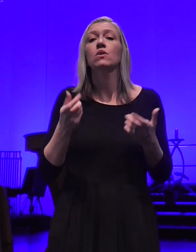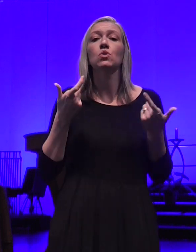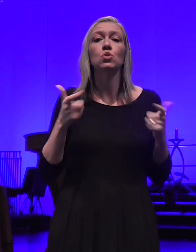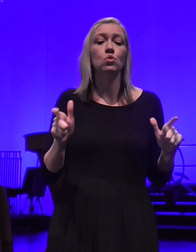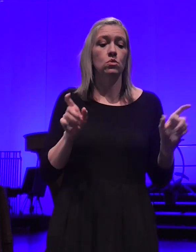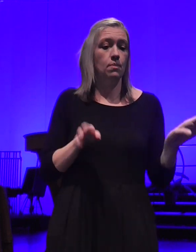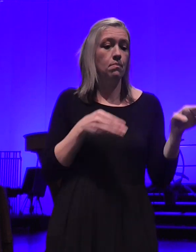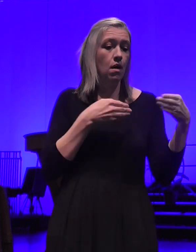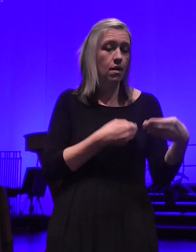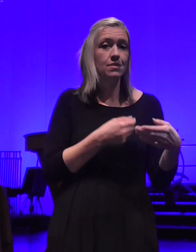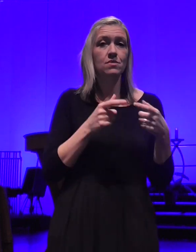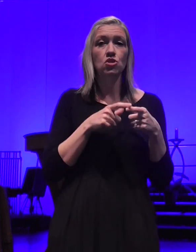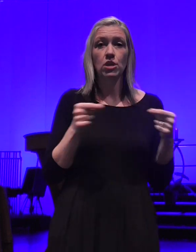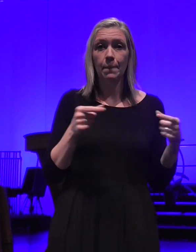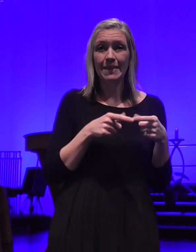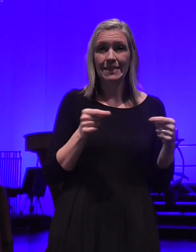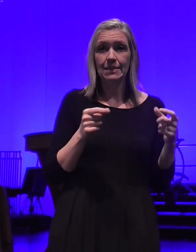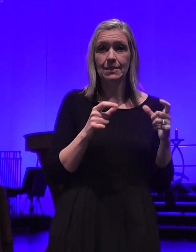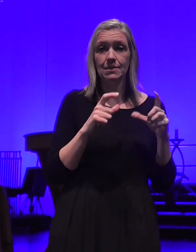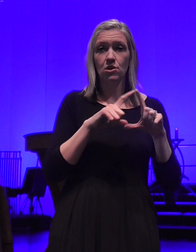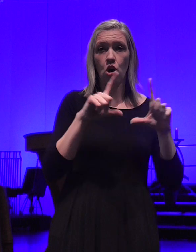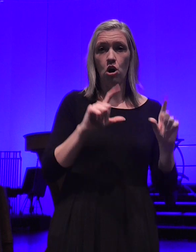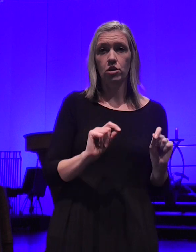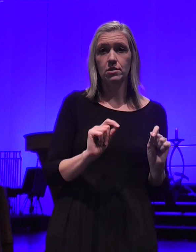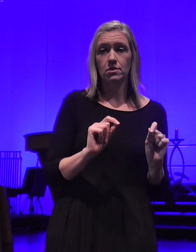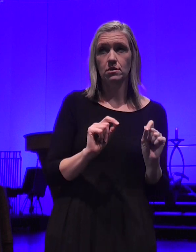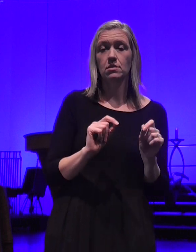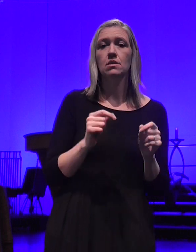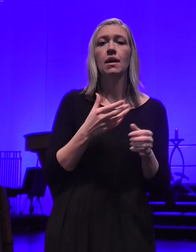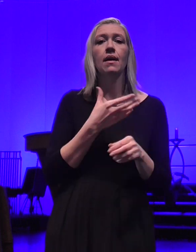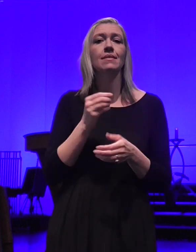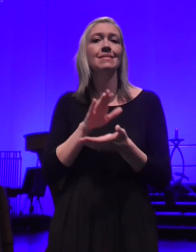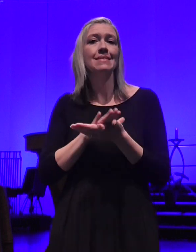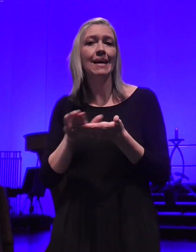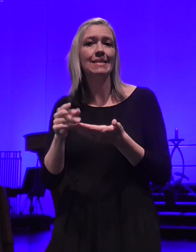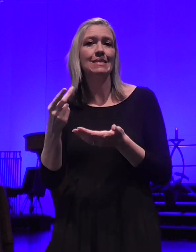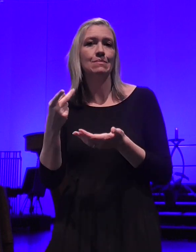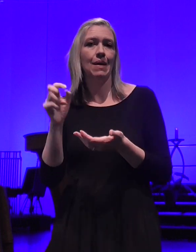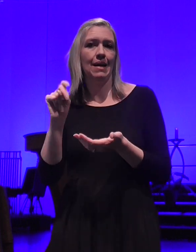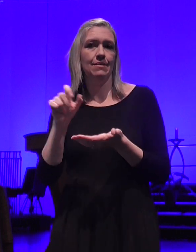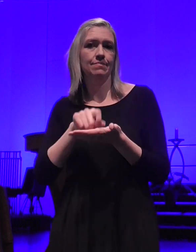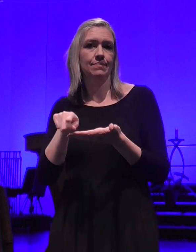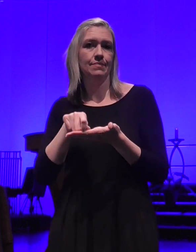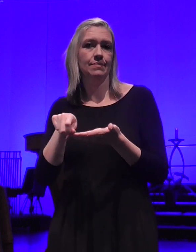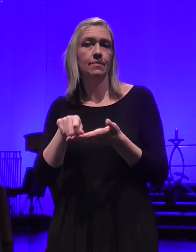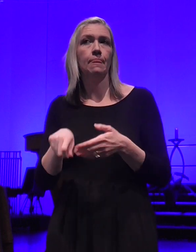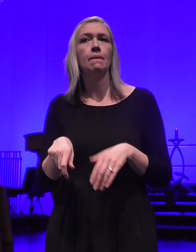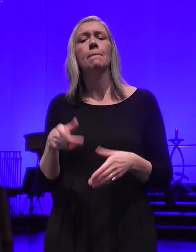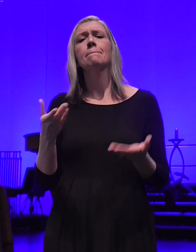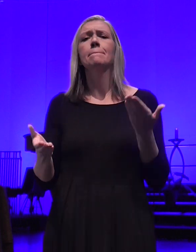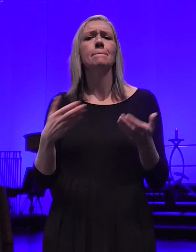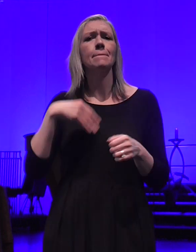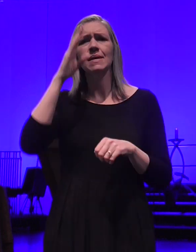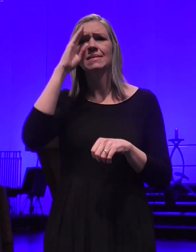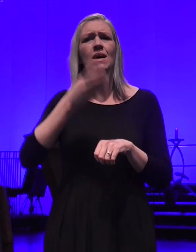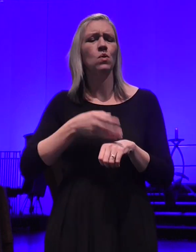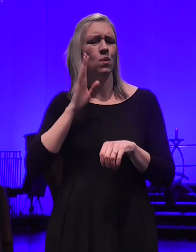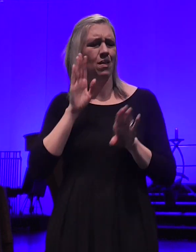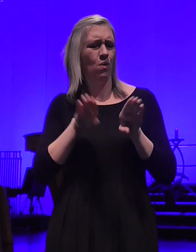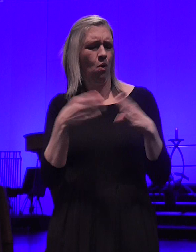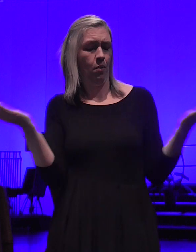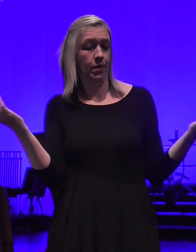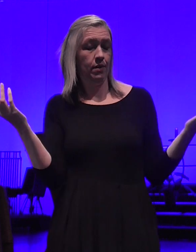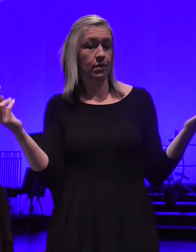Japanese greeting cards and with a nice pen. Now, he may open this up and look at me with a look